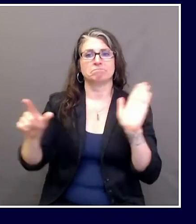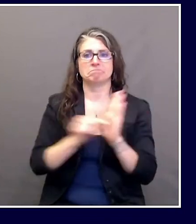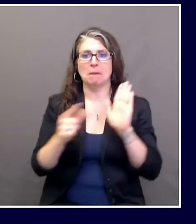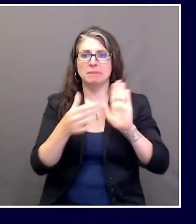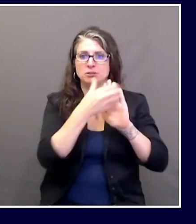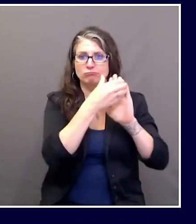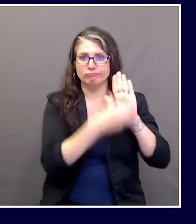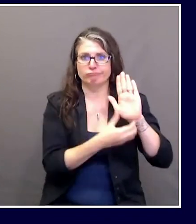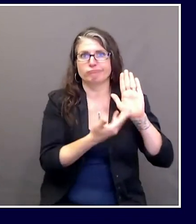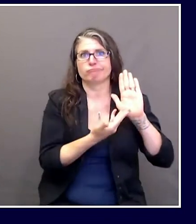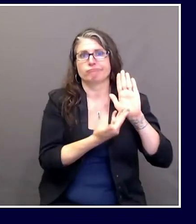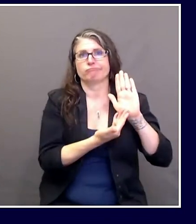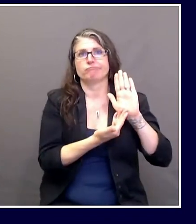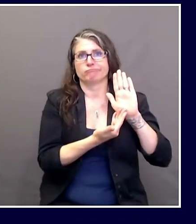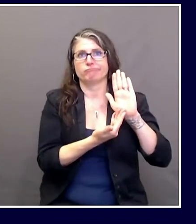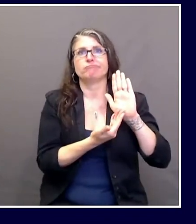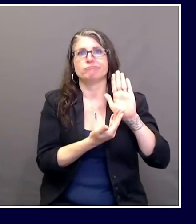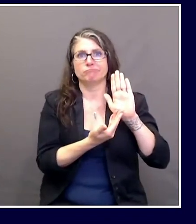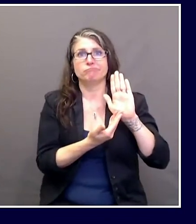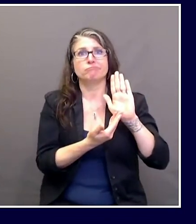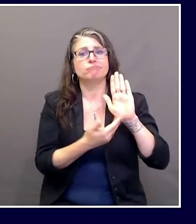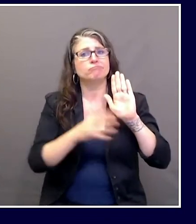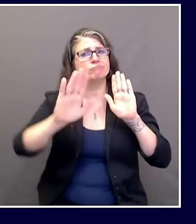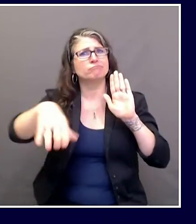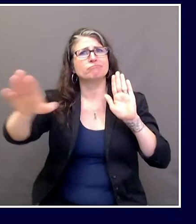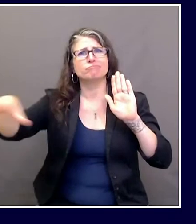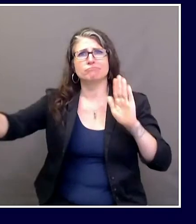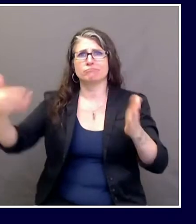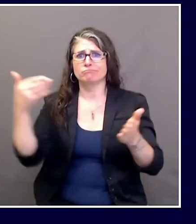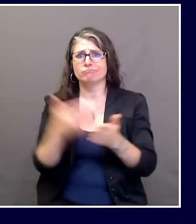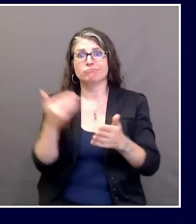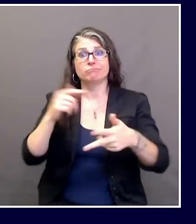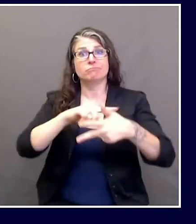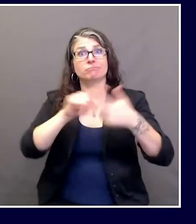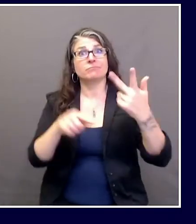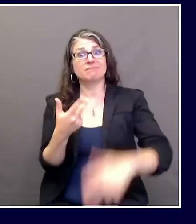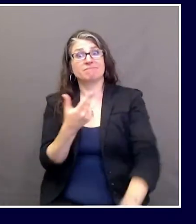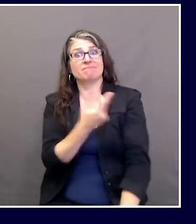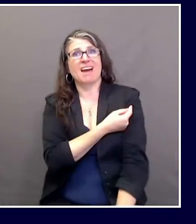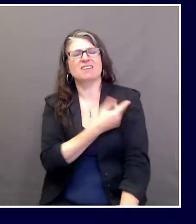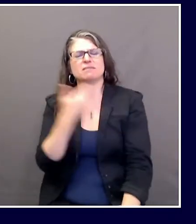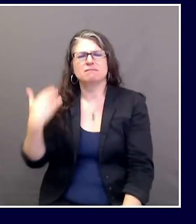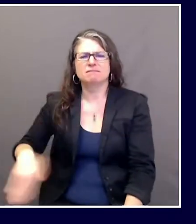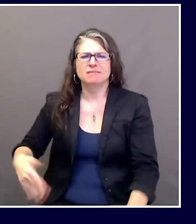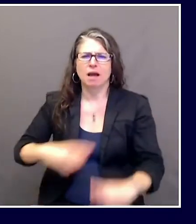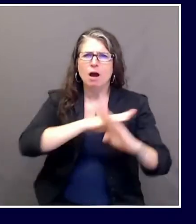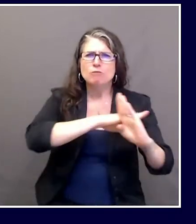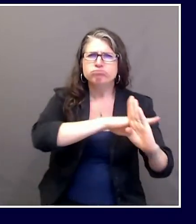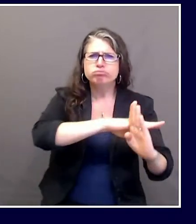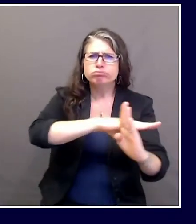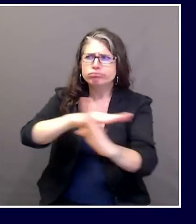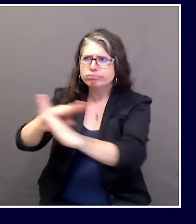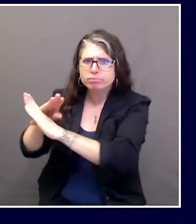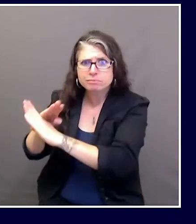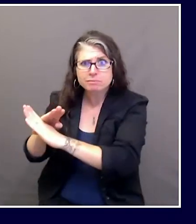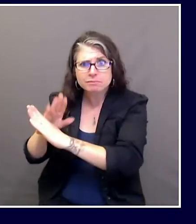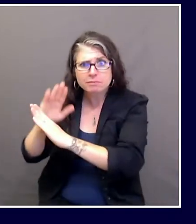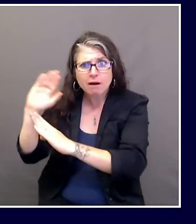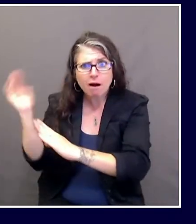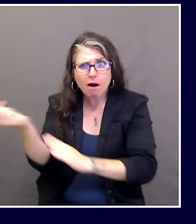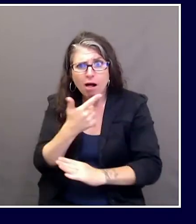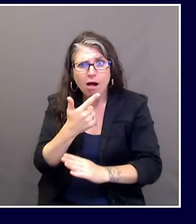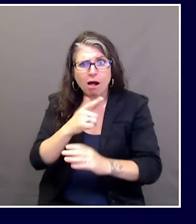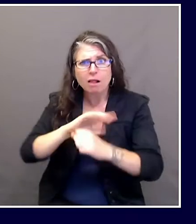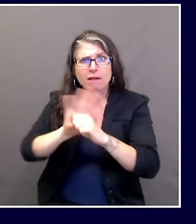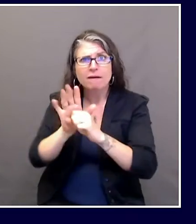strong efficacy against all of the variants that are circulating. Even it is thought, this newest one from Southeast Asia,